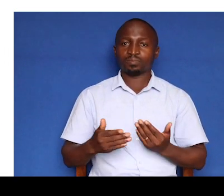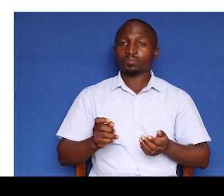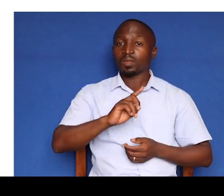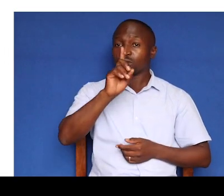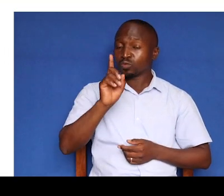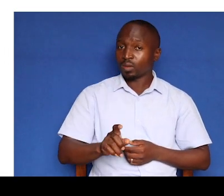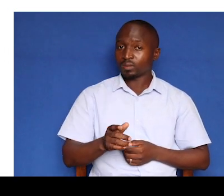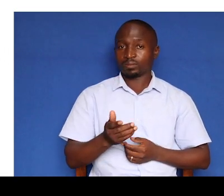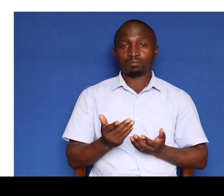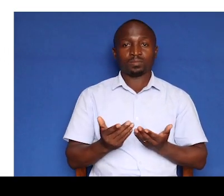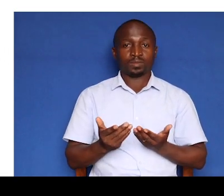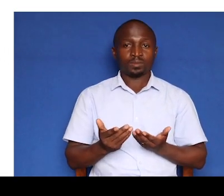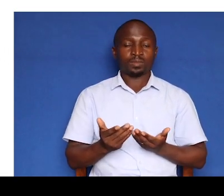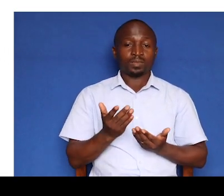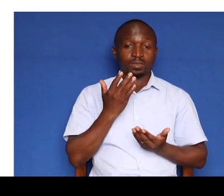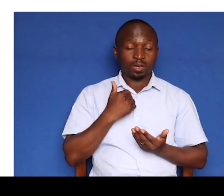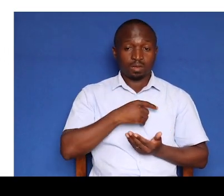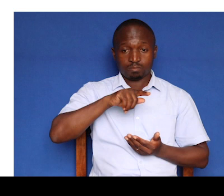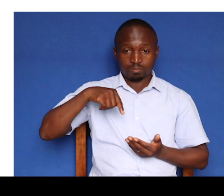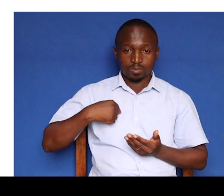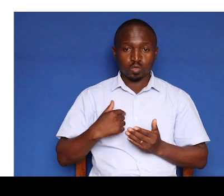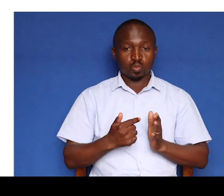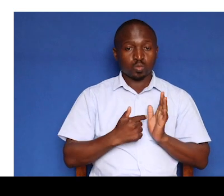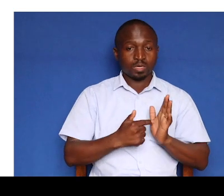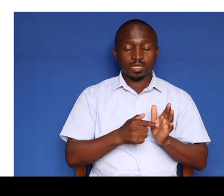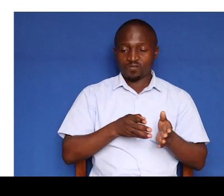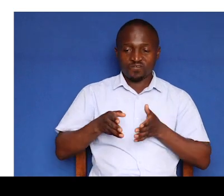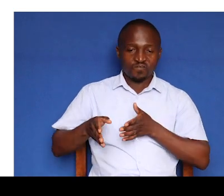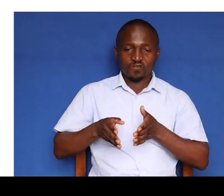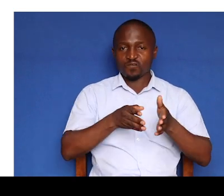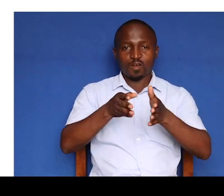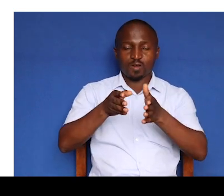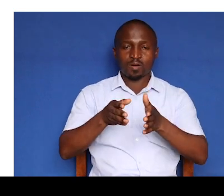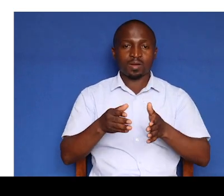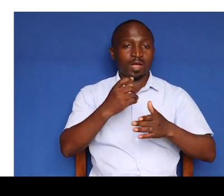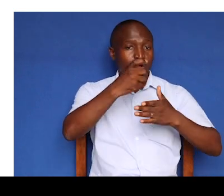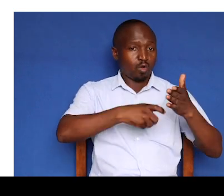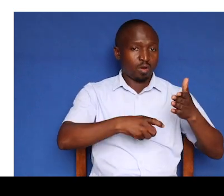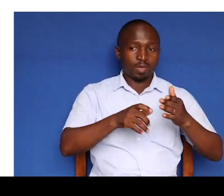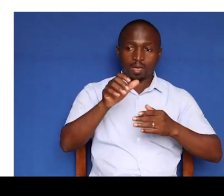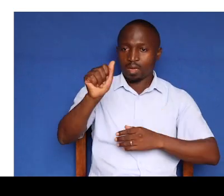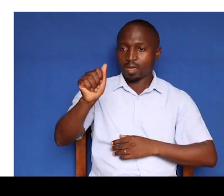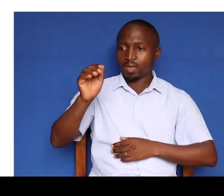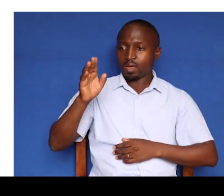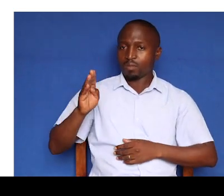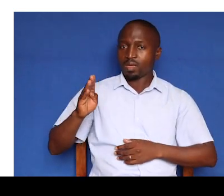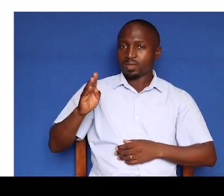The question needs to name the tax systems A, B, and C.